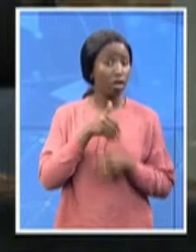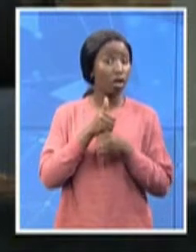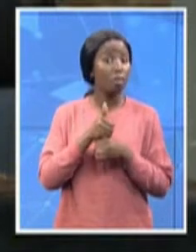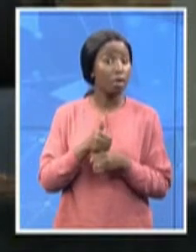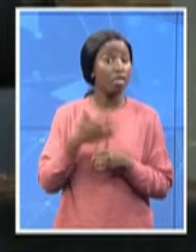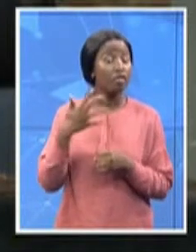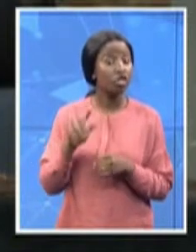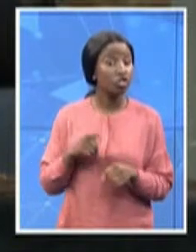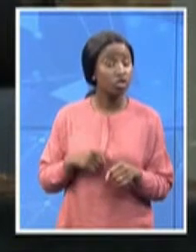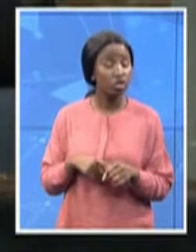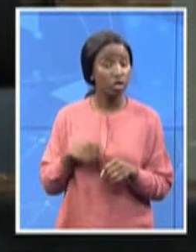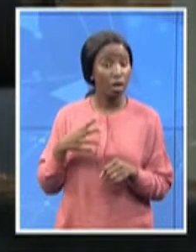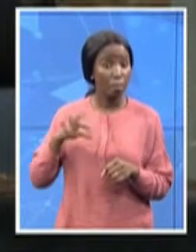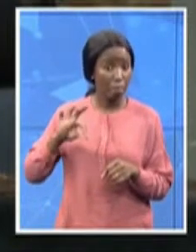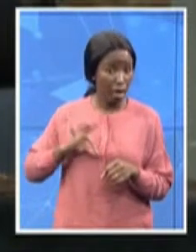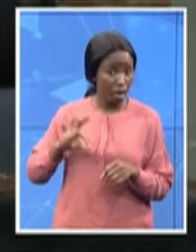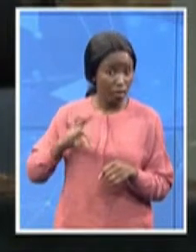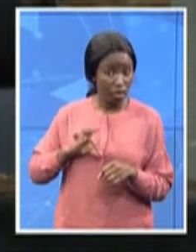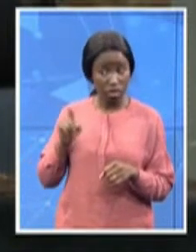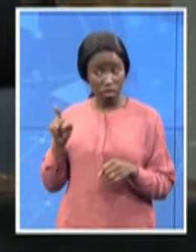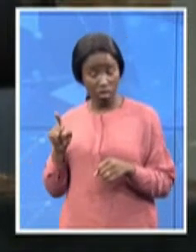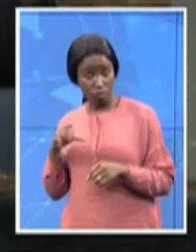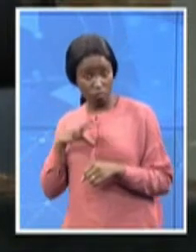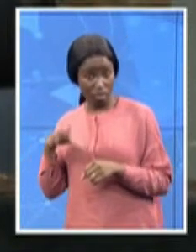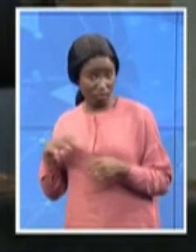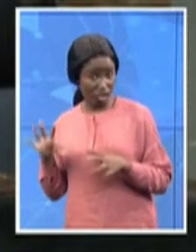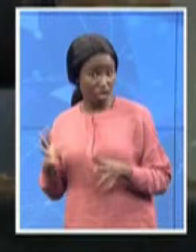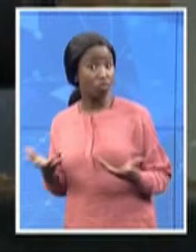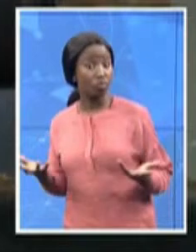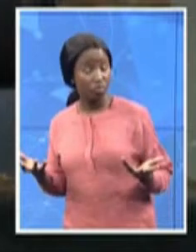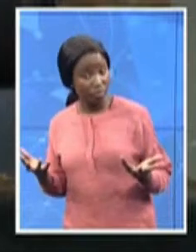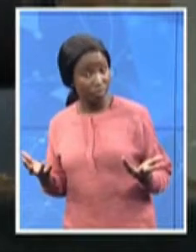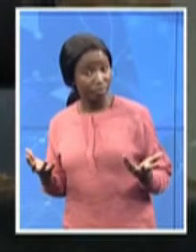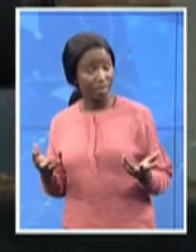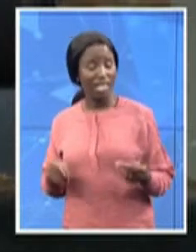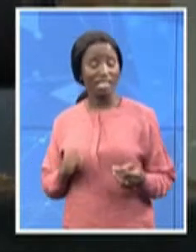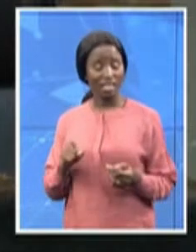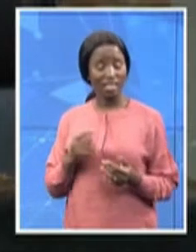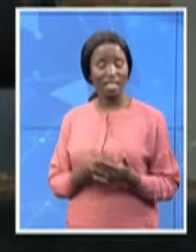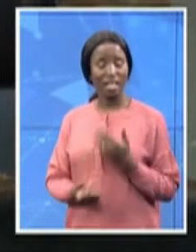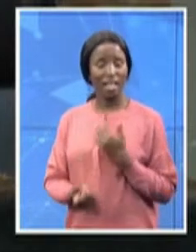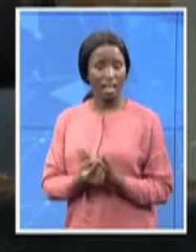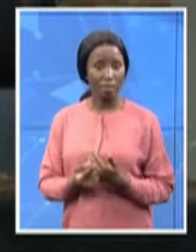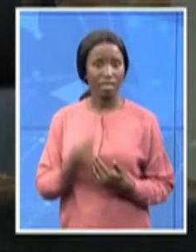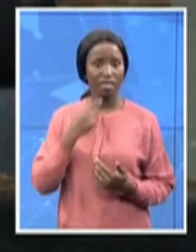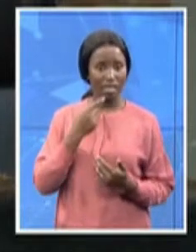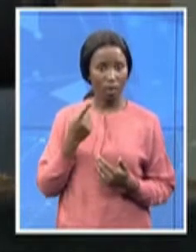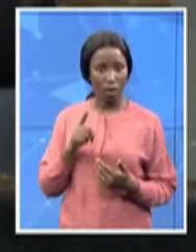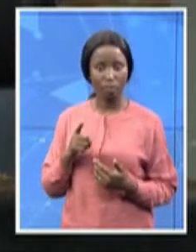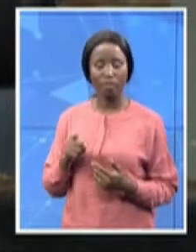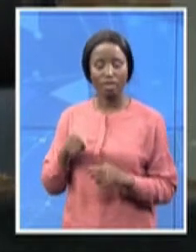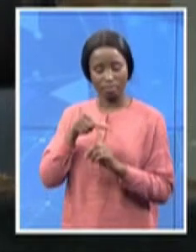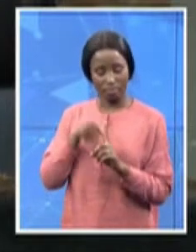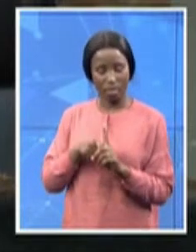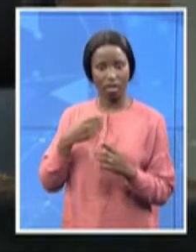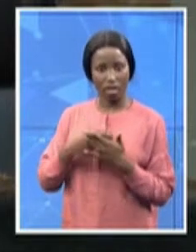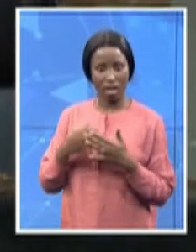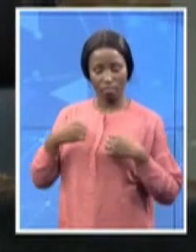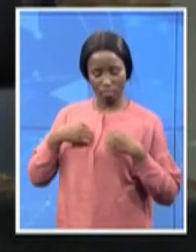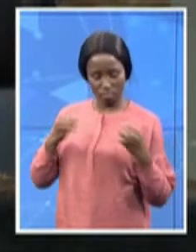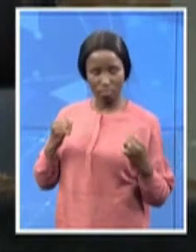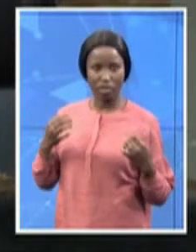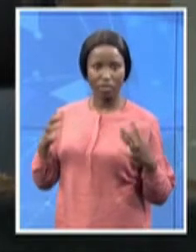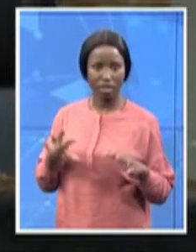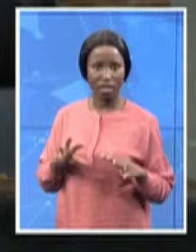President, which he was under a duty to declare. She then concluded that by failing to declare